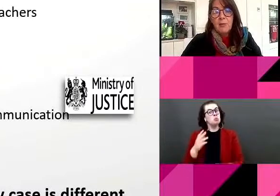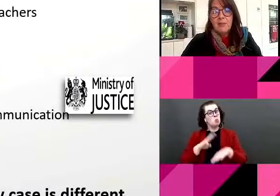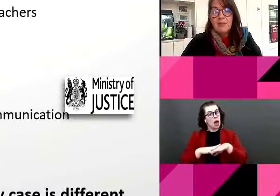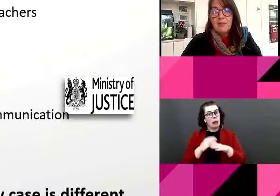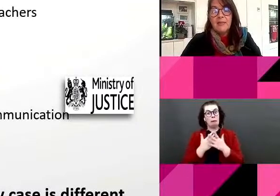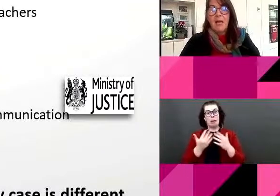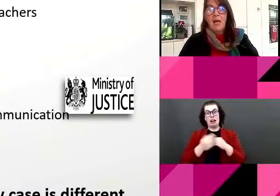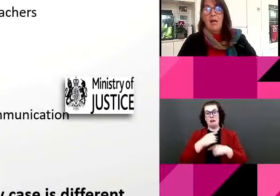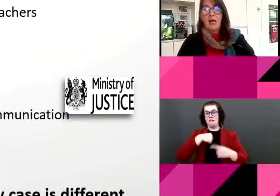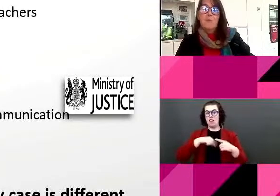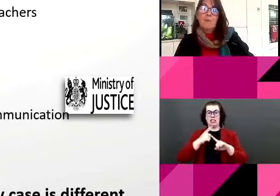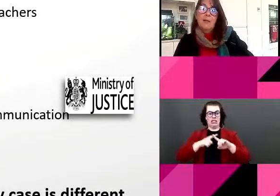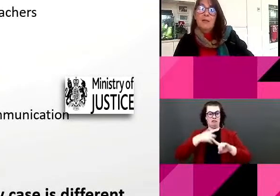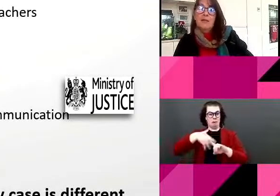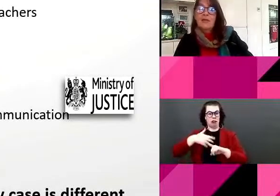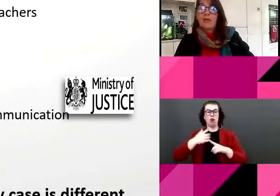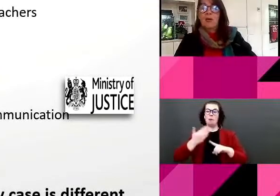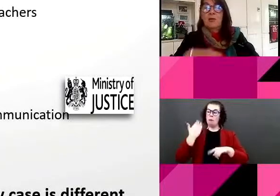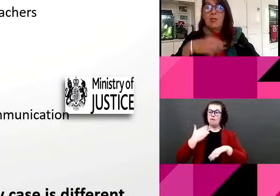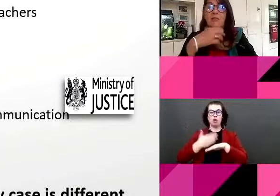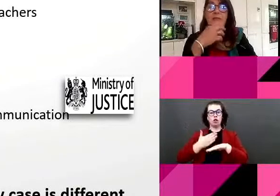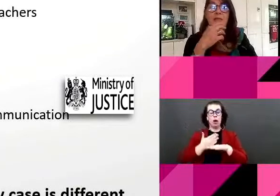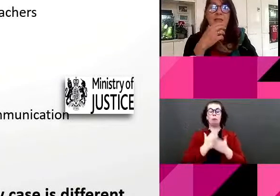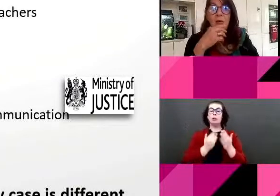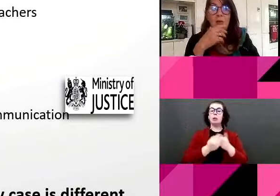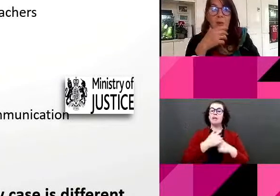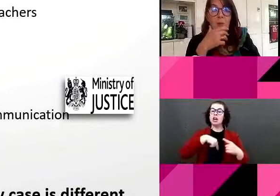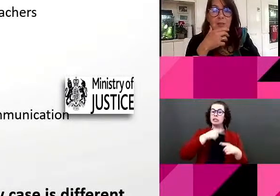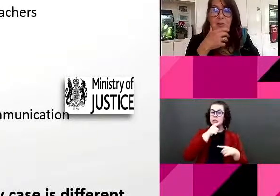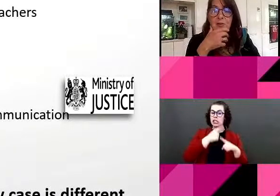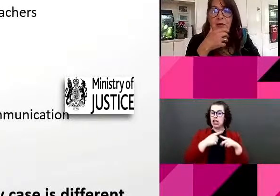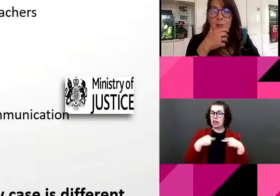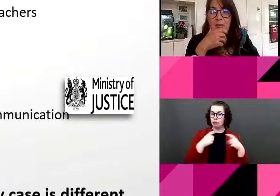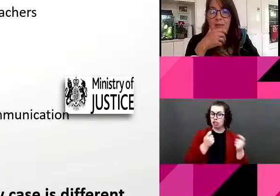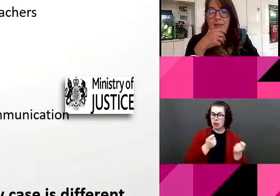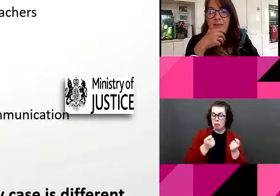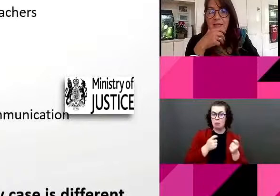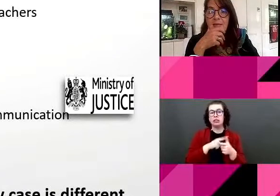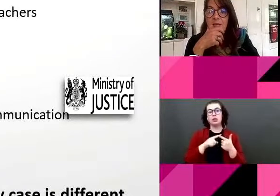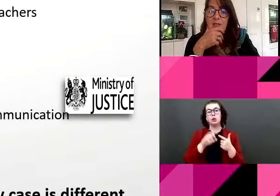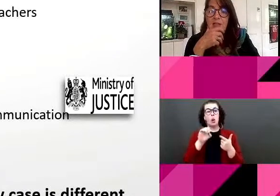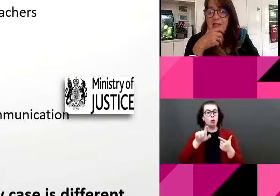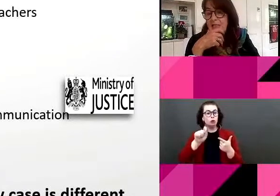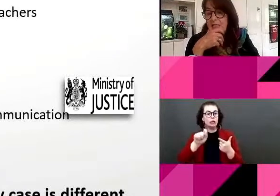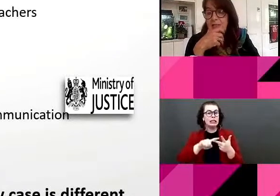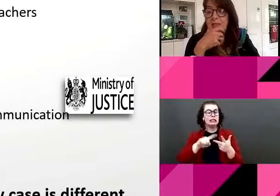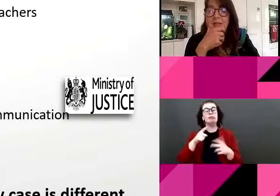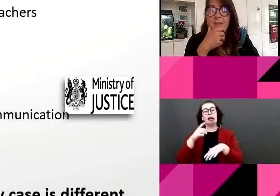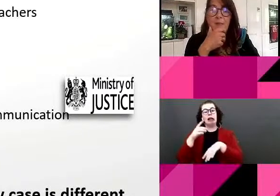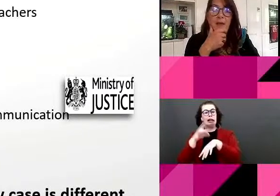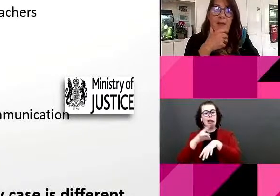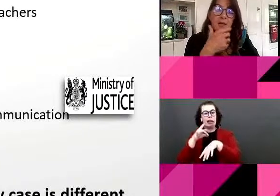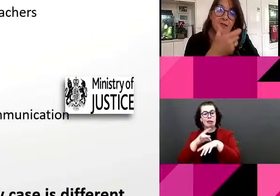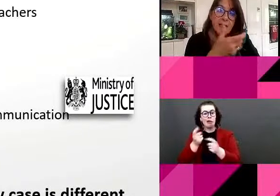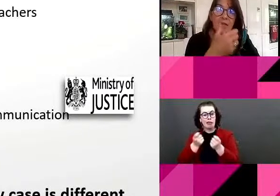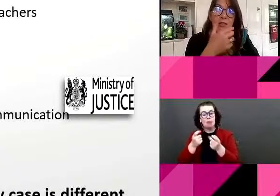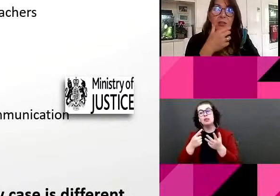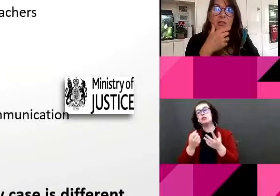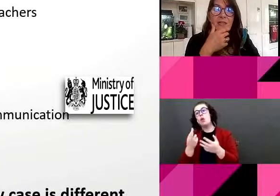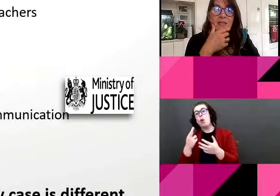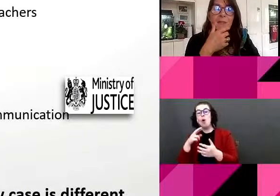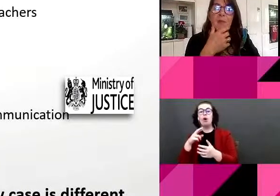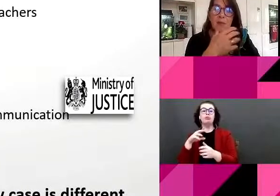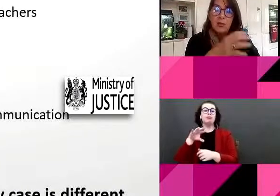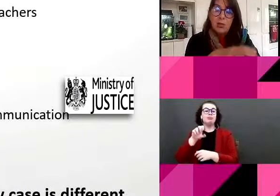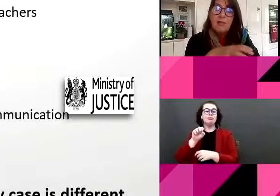language therapists, clinical psychologists, occupational therapists, and specialist teachers.